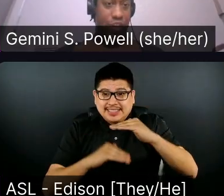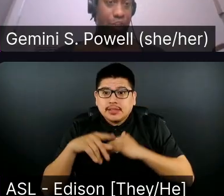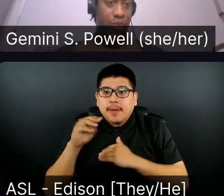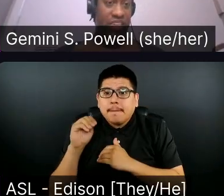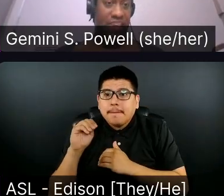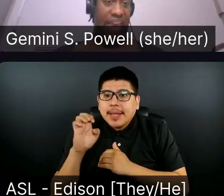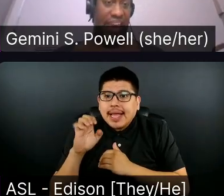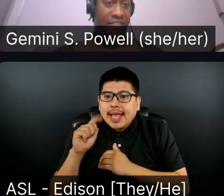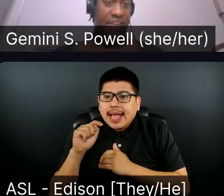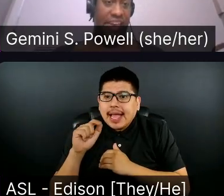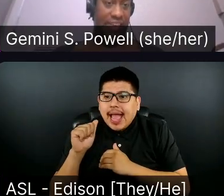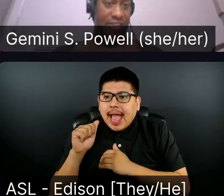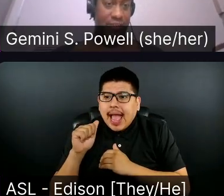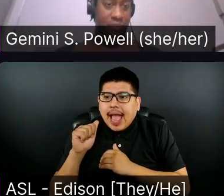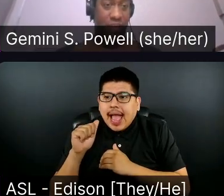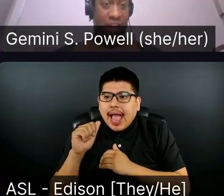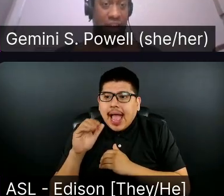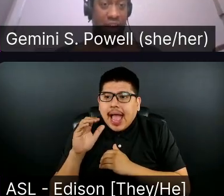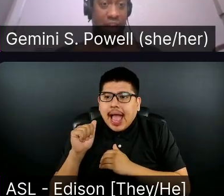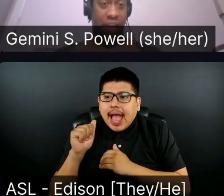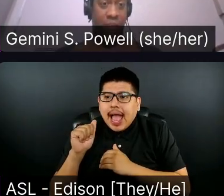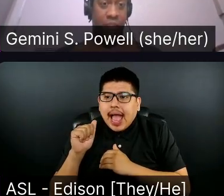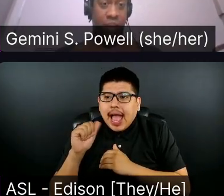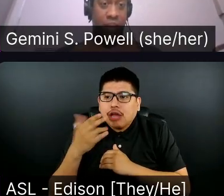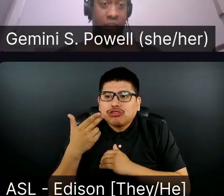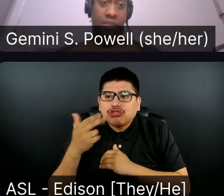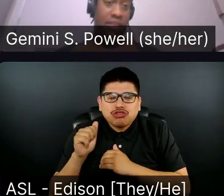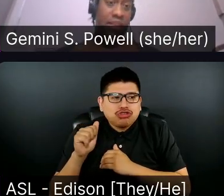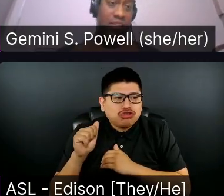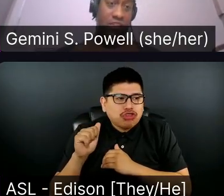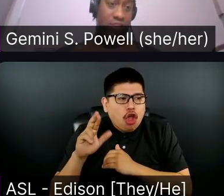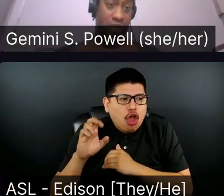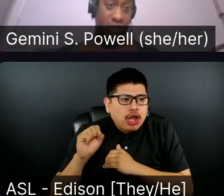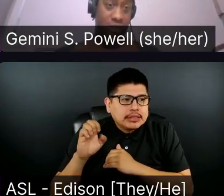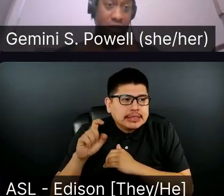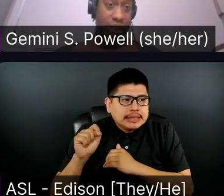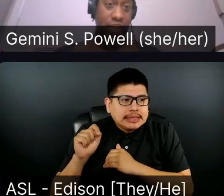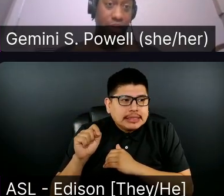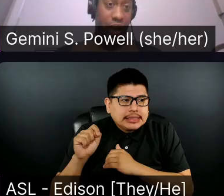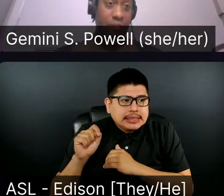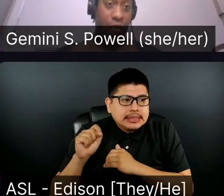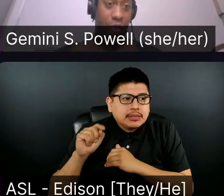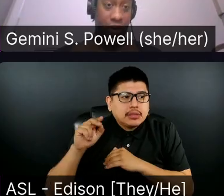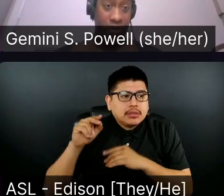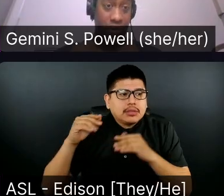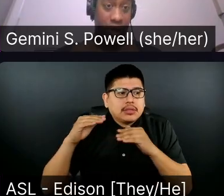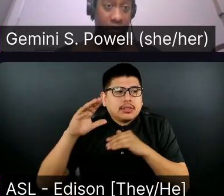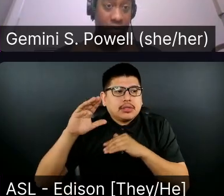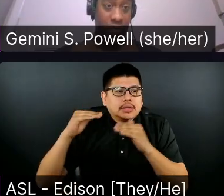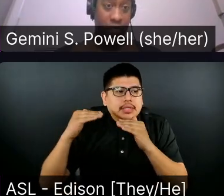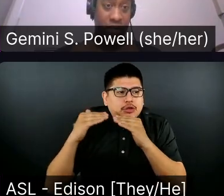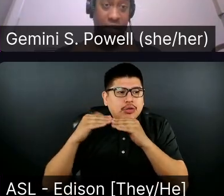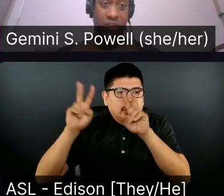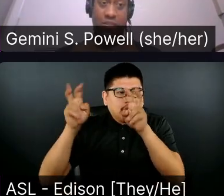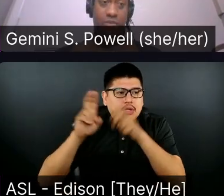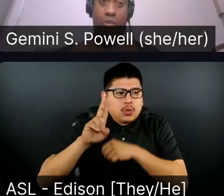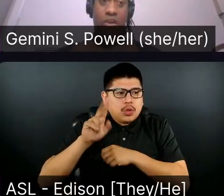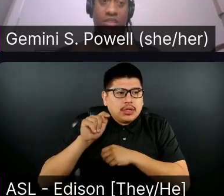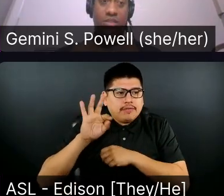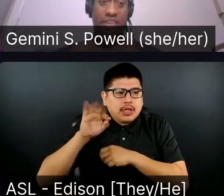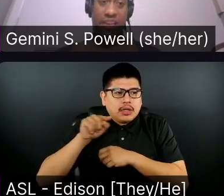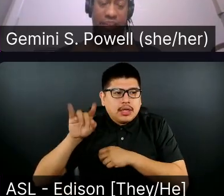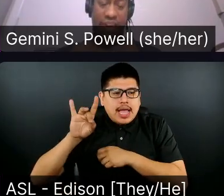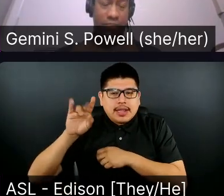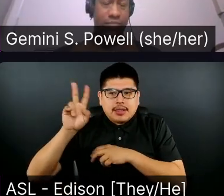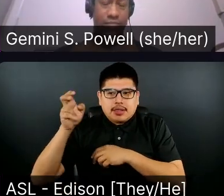charset UTF-8. Now, that's just going to look like straight foreign to a lot of folks because